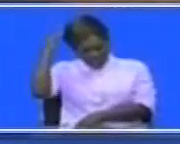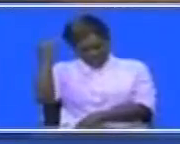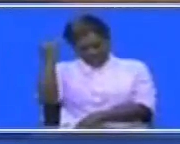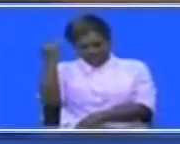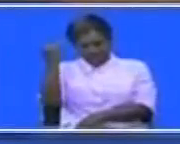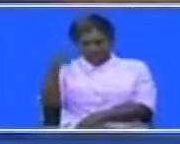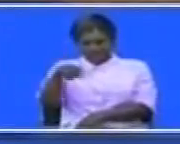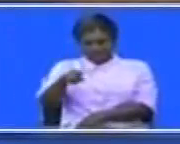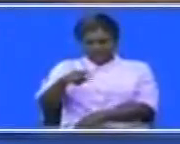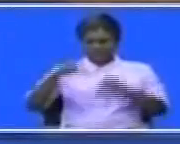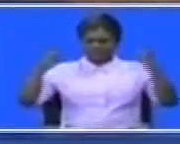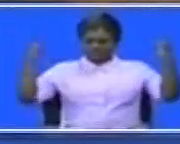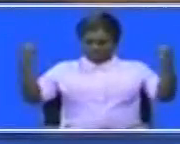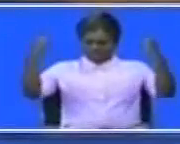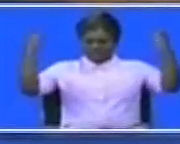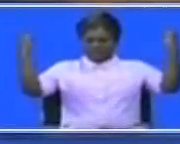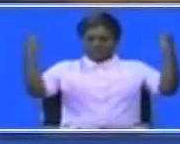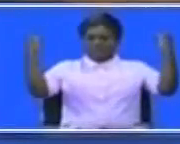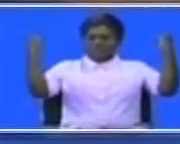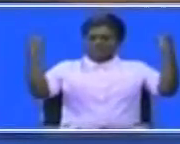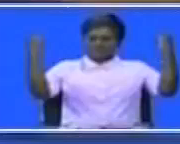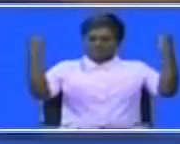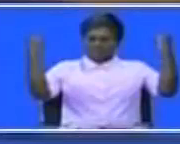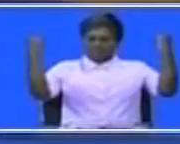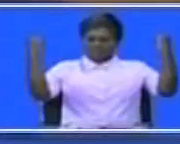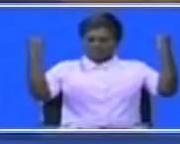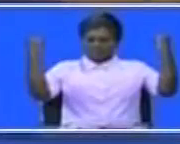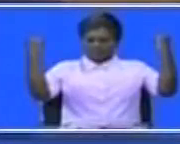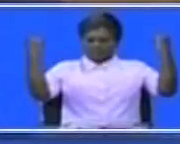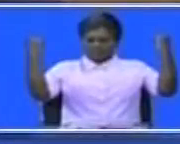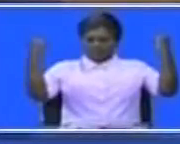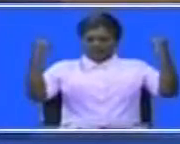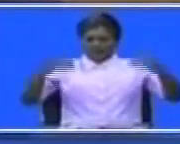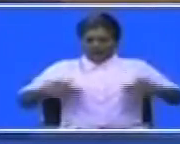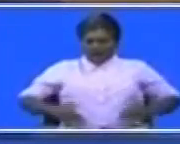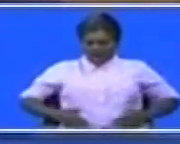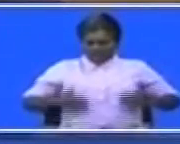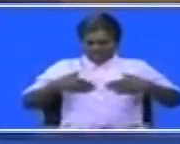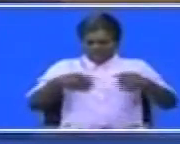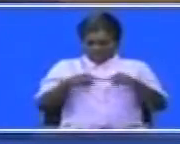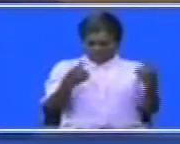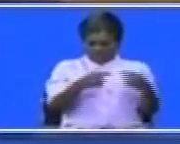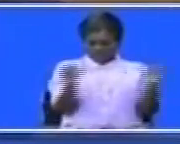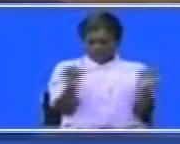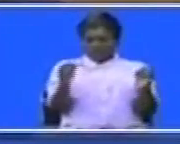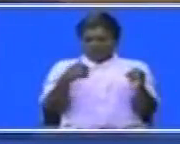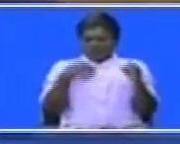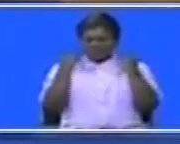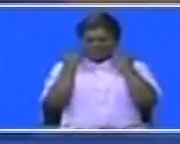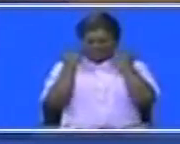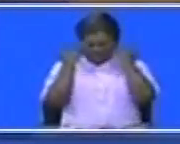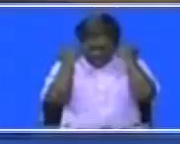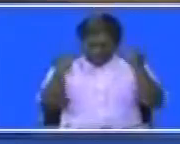These heroes do not bear physical injuries but are extremely